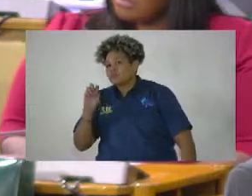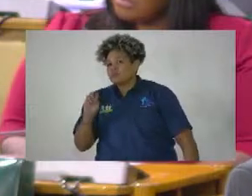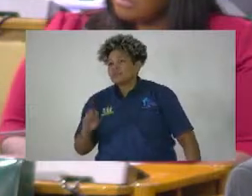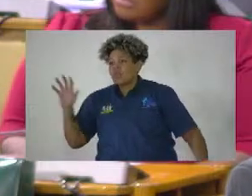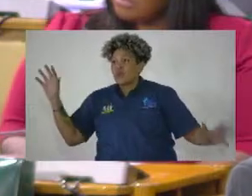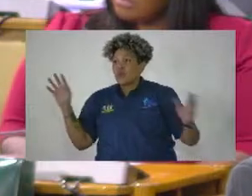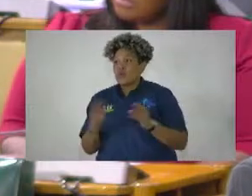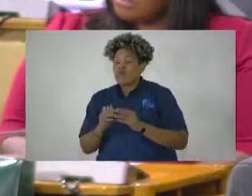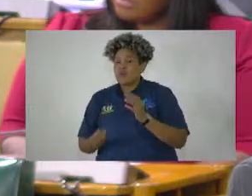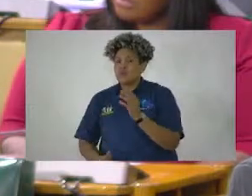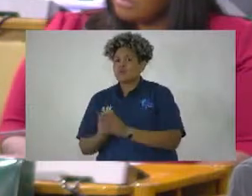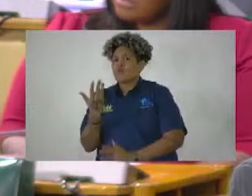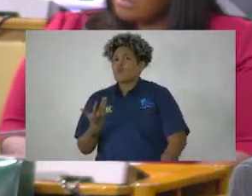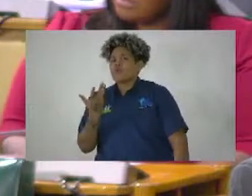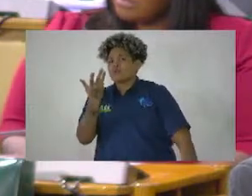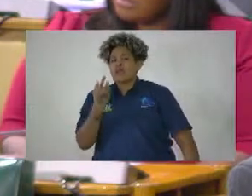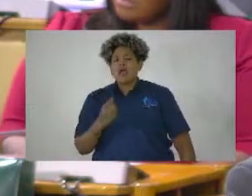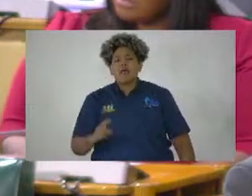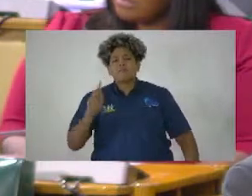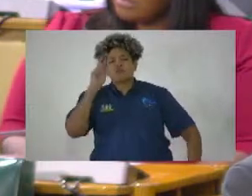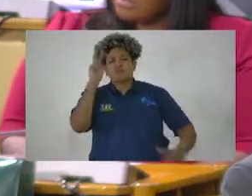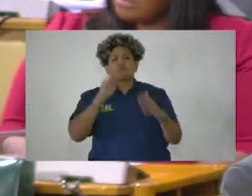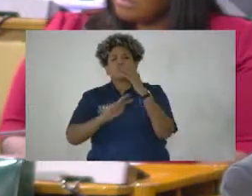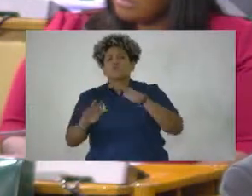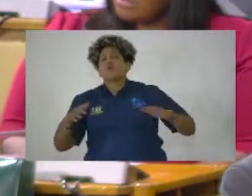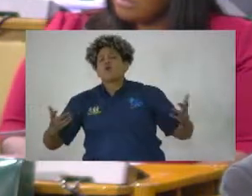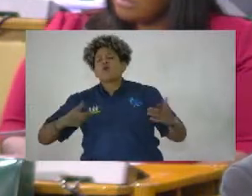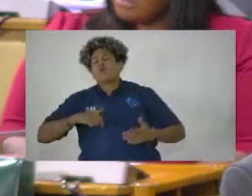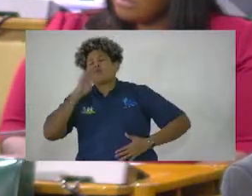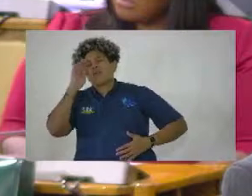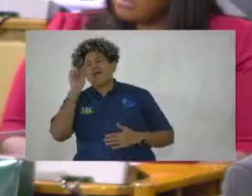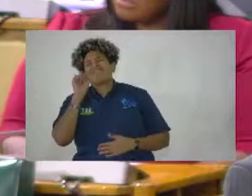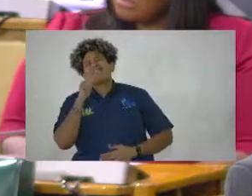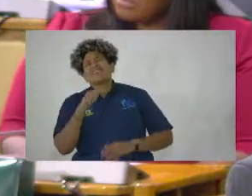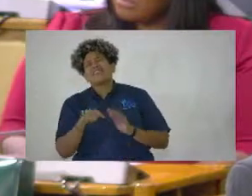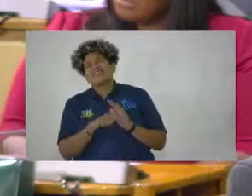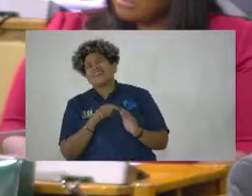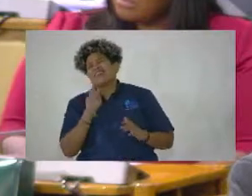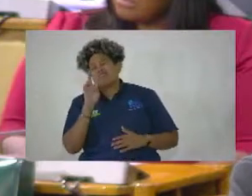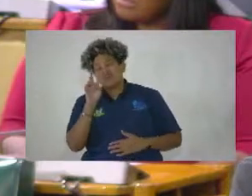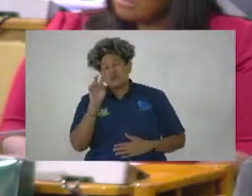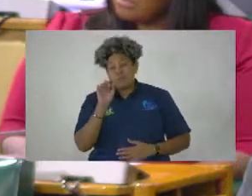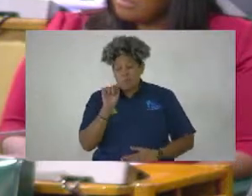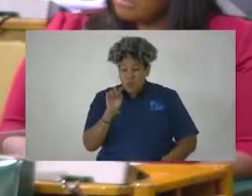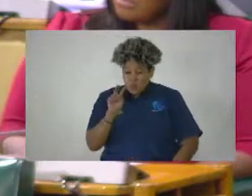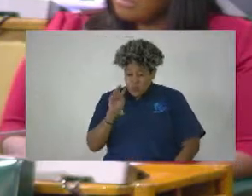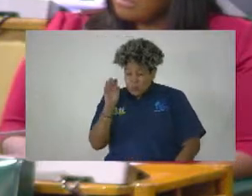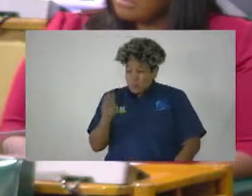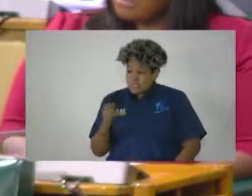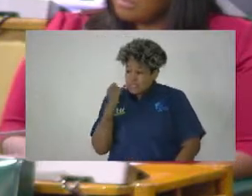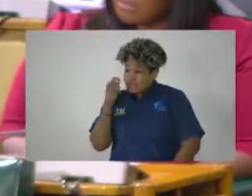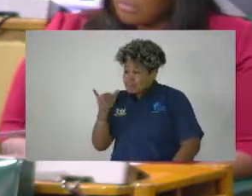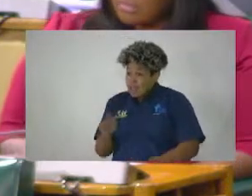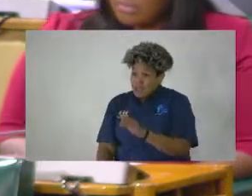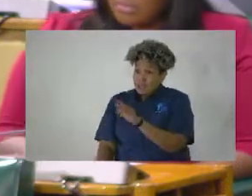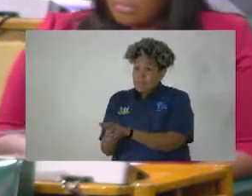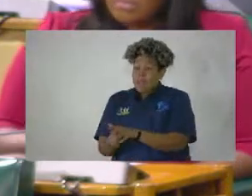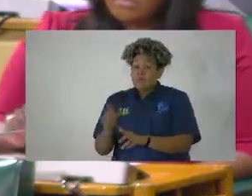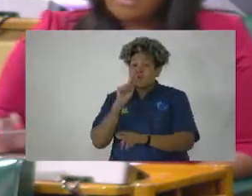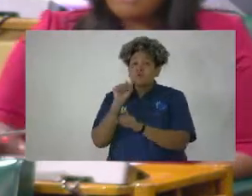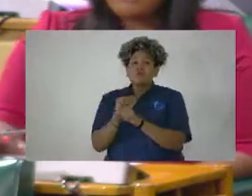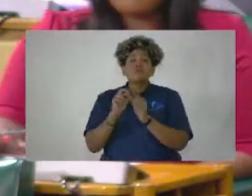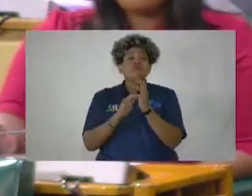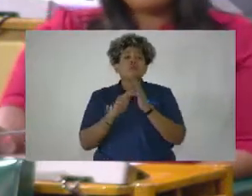overall, the projections are that we will have -0.2% for the year. And if that materializes, that would represent